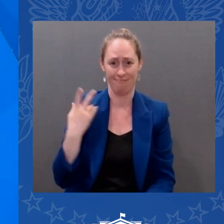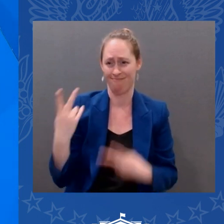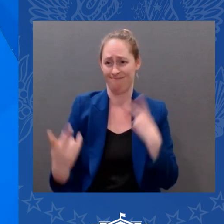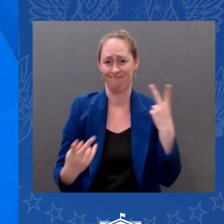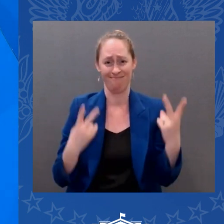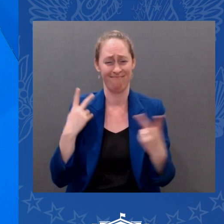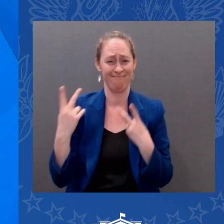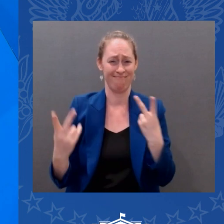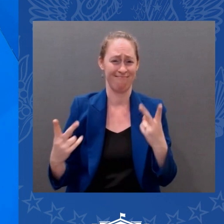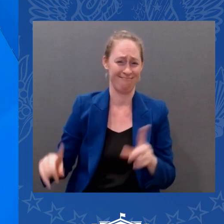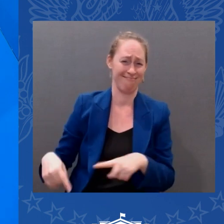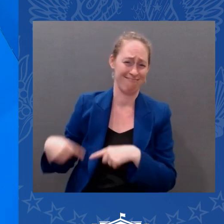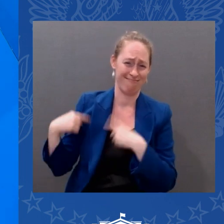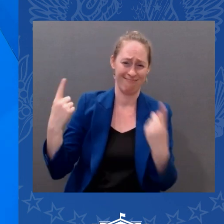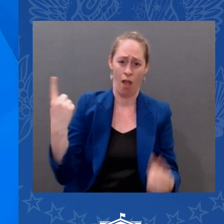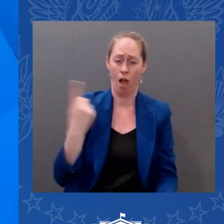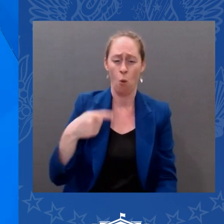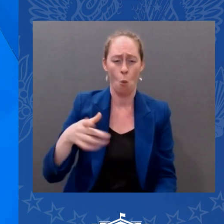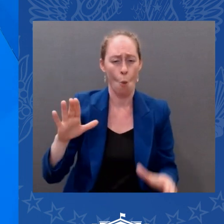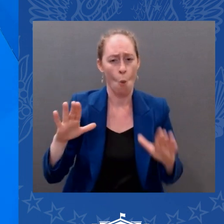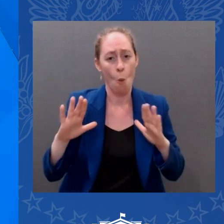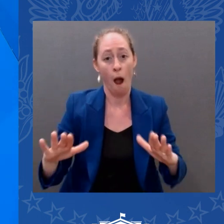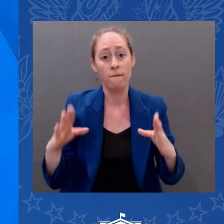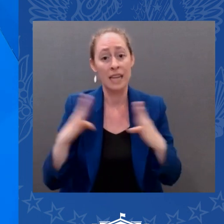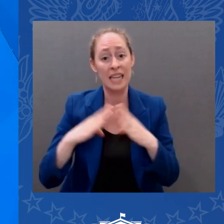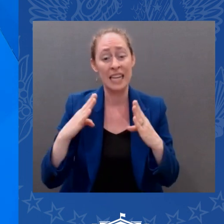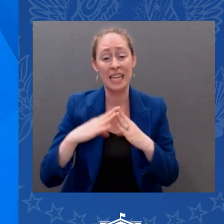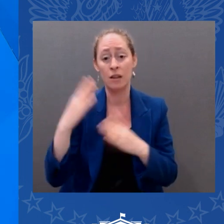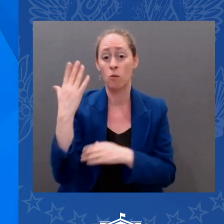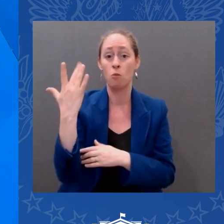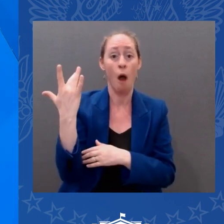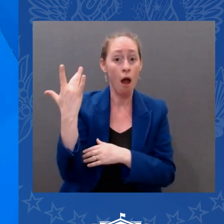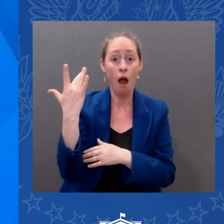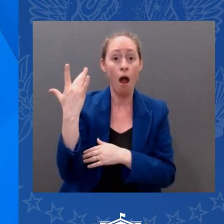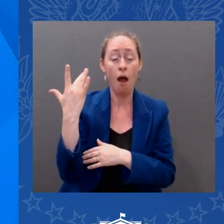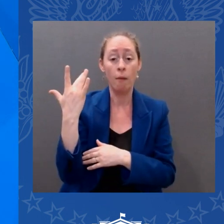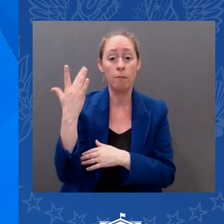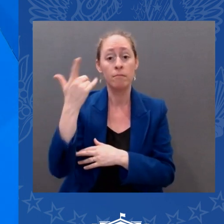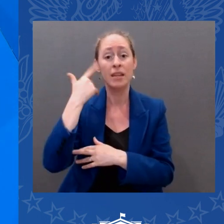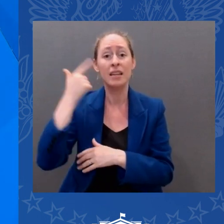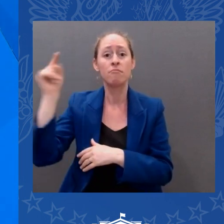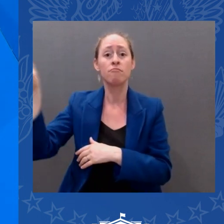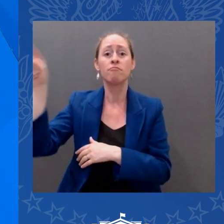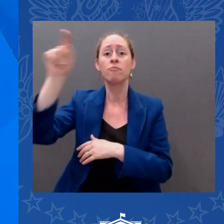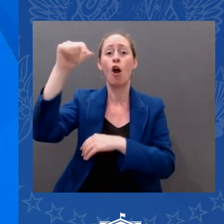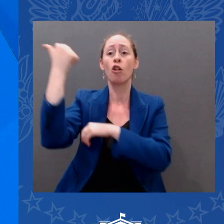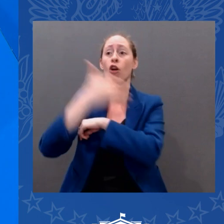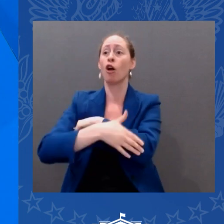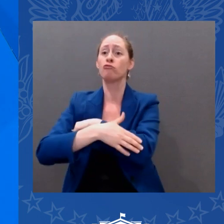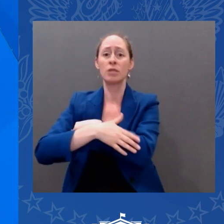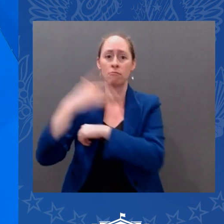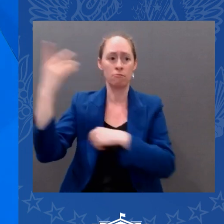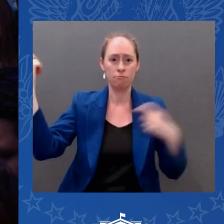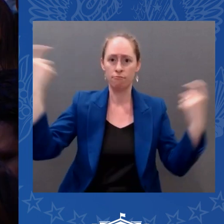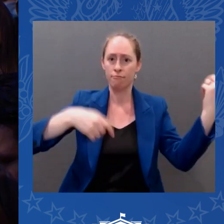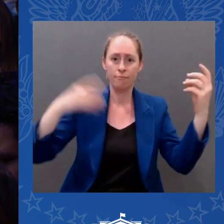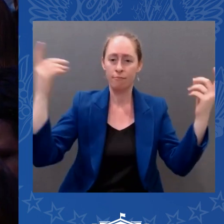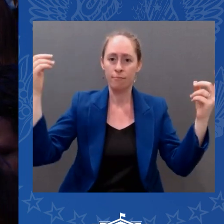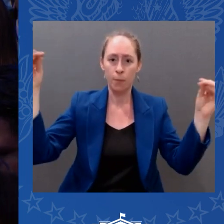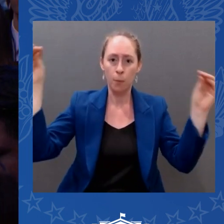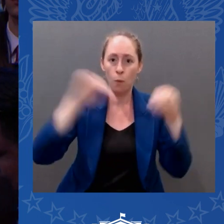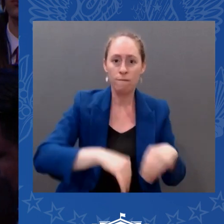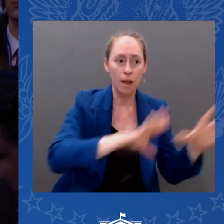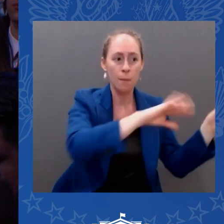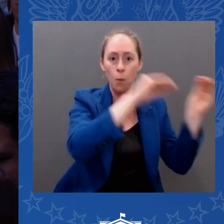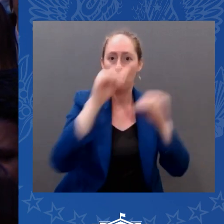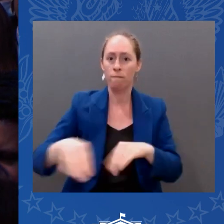contributions from people of all our nations. It's written in the murals, the markets, the thoroughfares, that